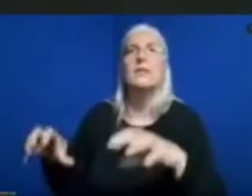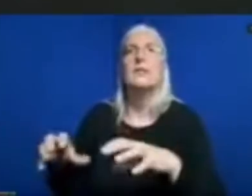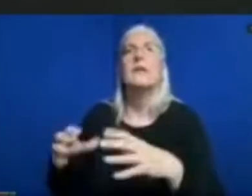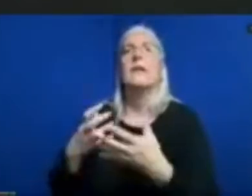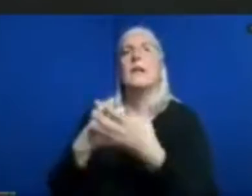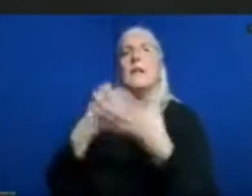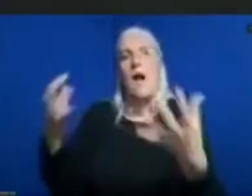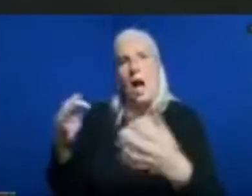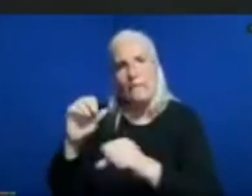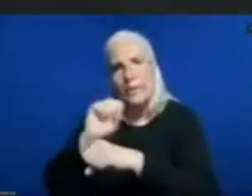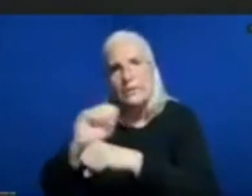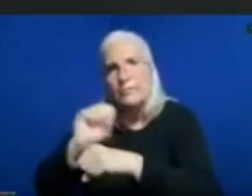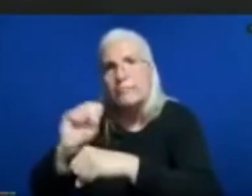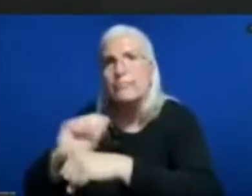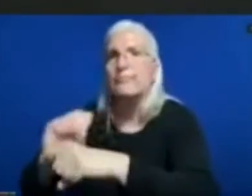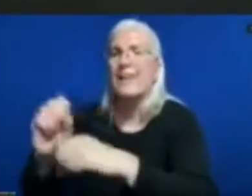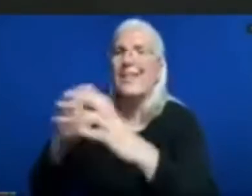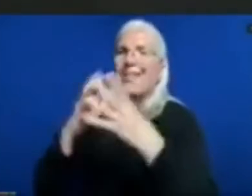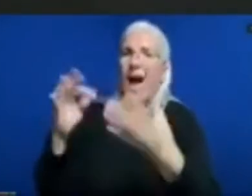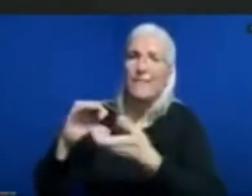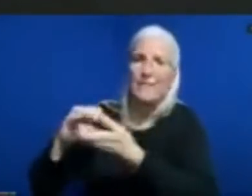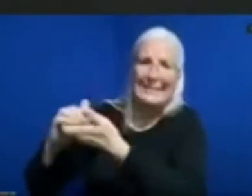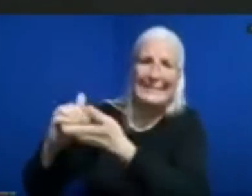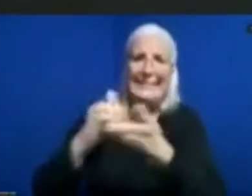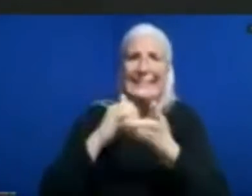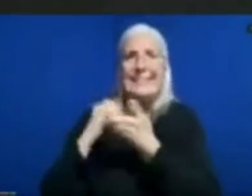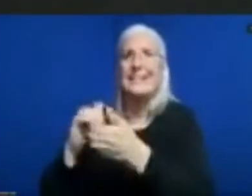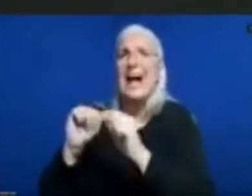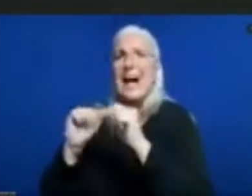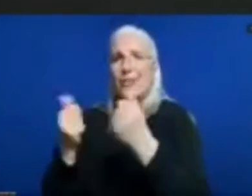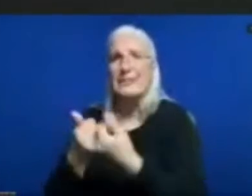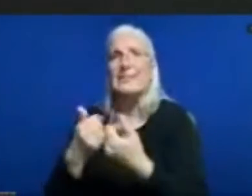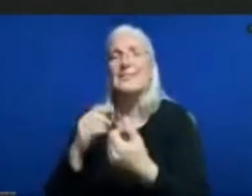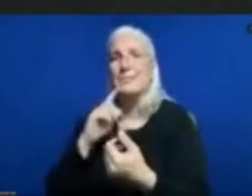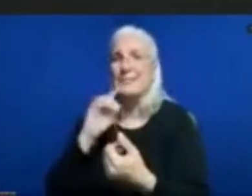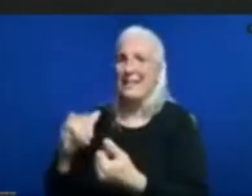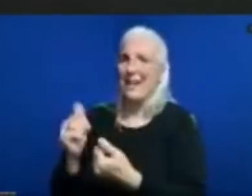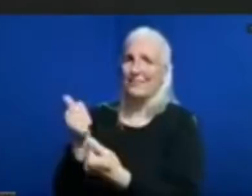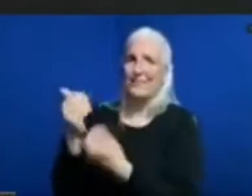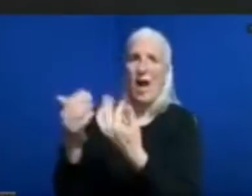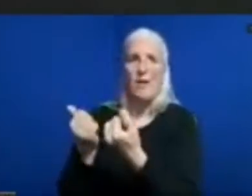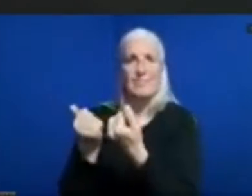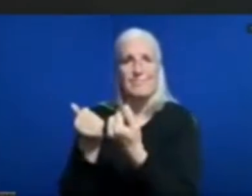through the community. We were prepared. We put a ton of effort into bringing,